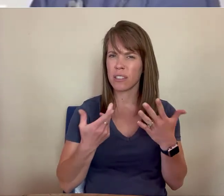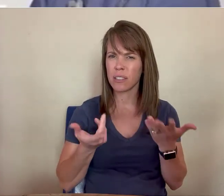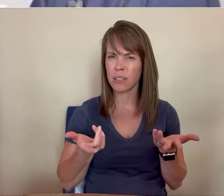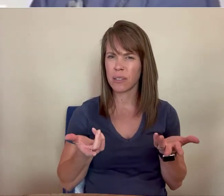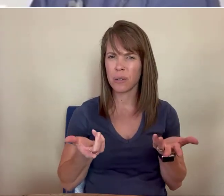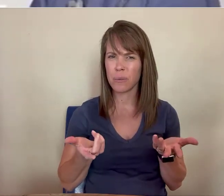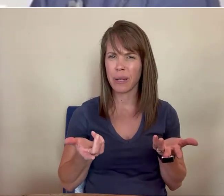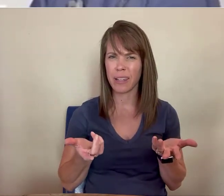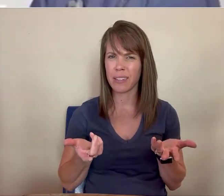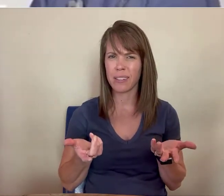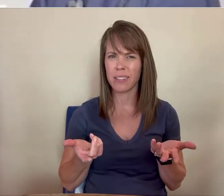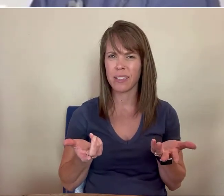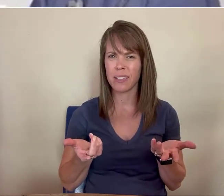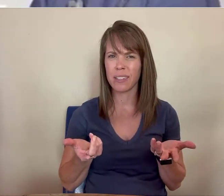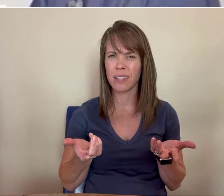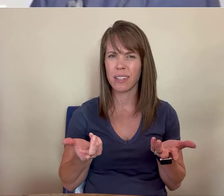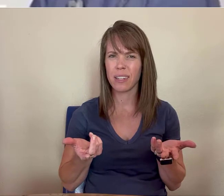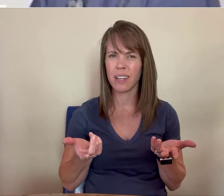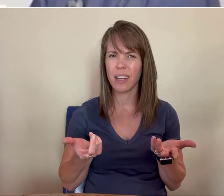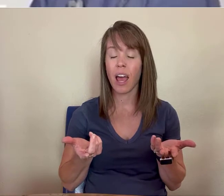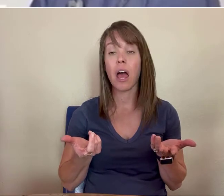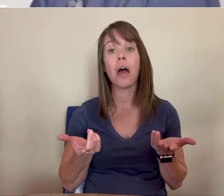started when?